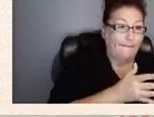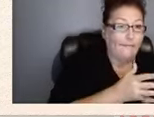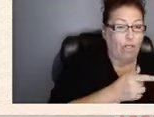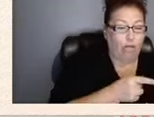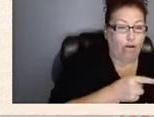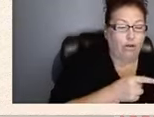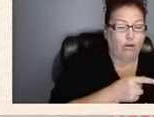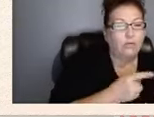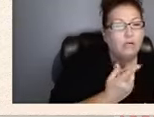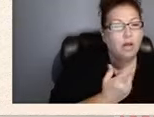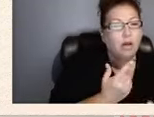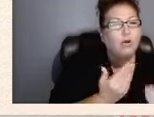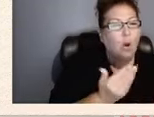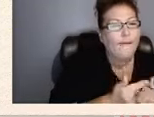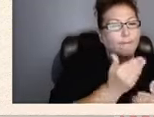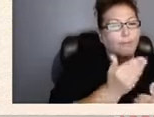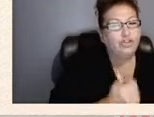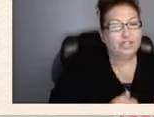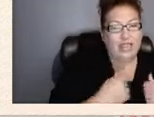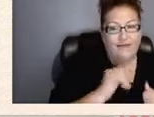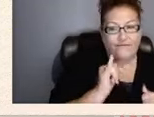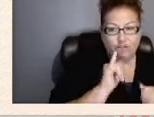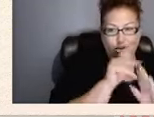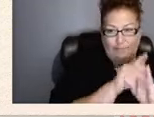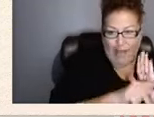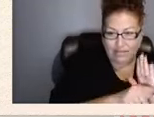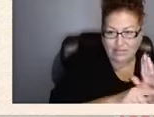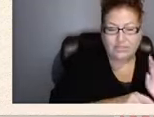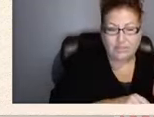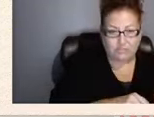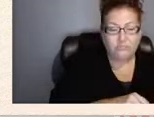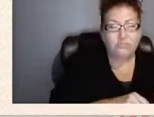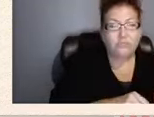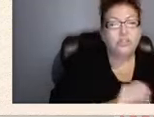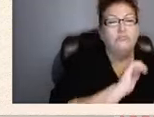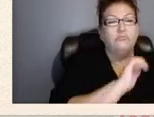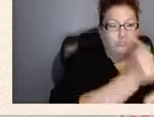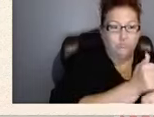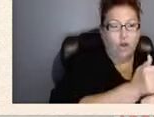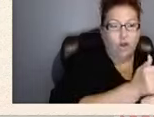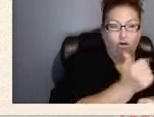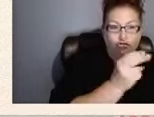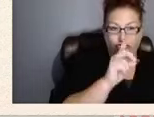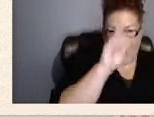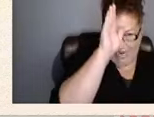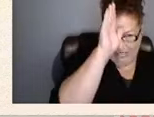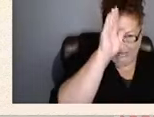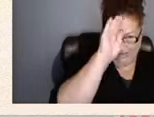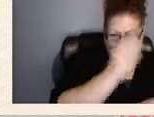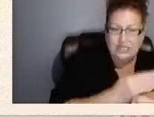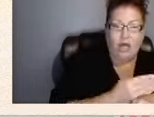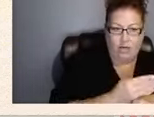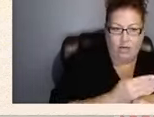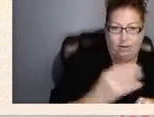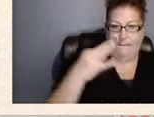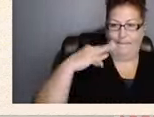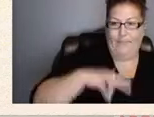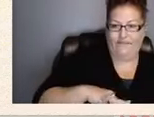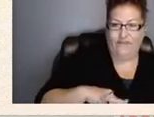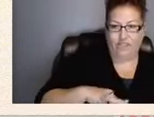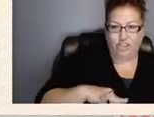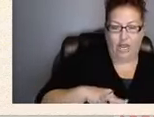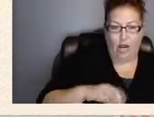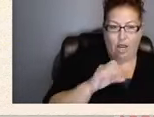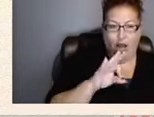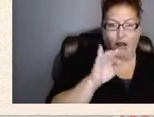purchases this life insurance policy and designates her grandson as the beneficiary of